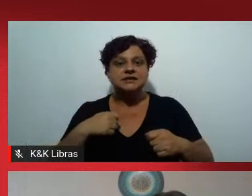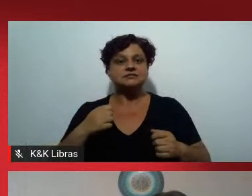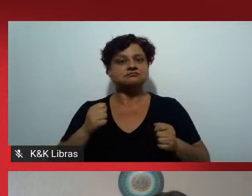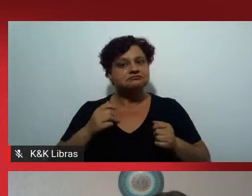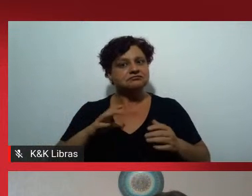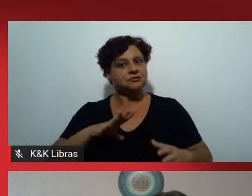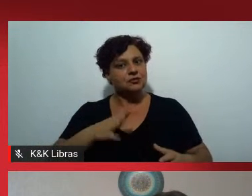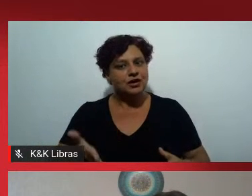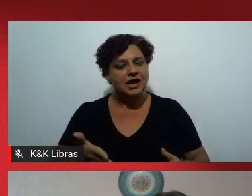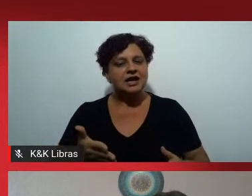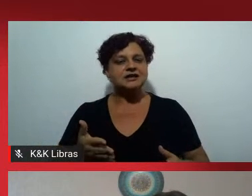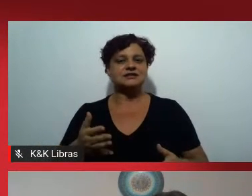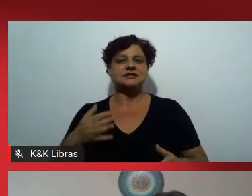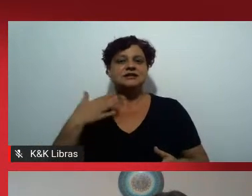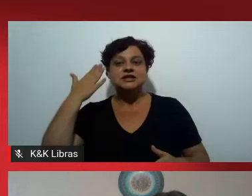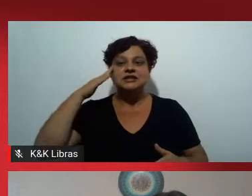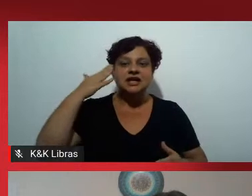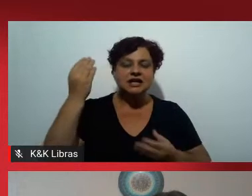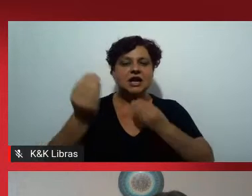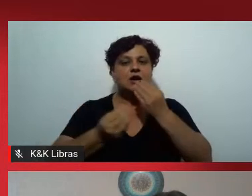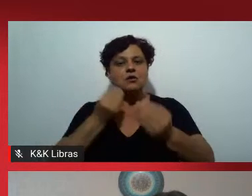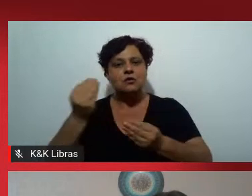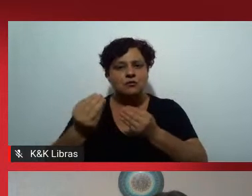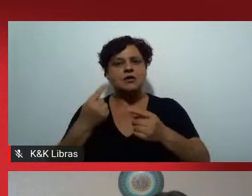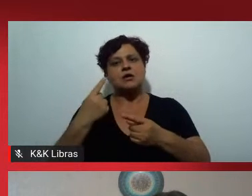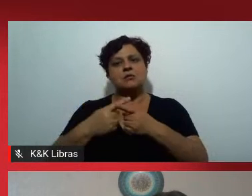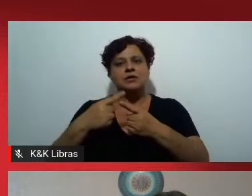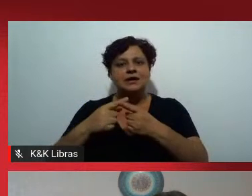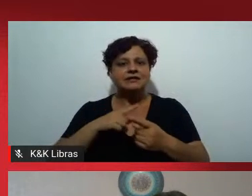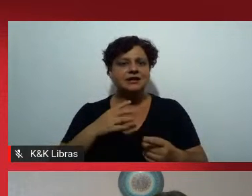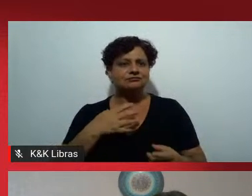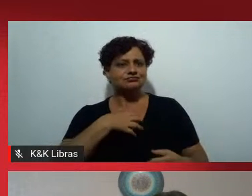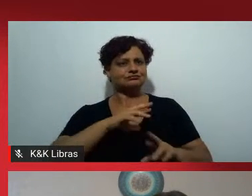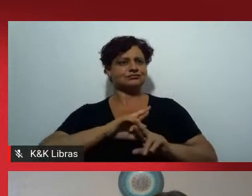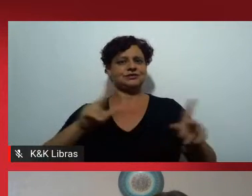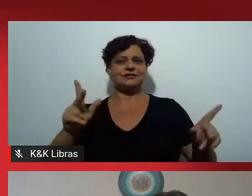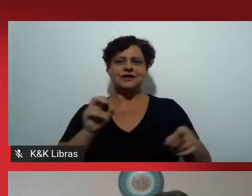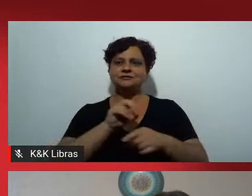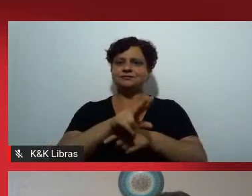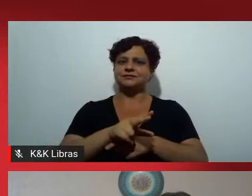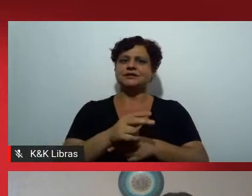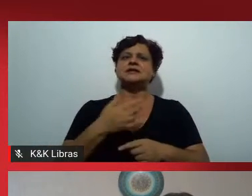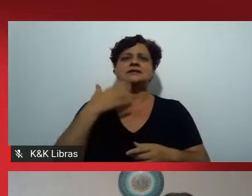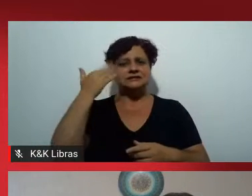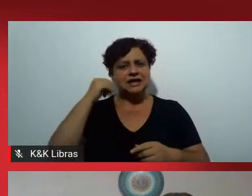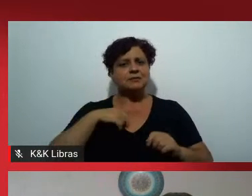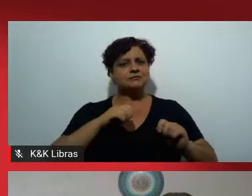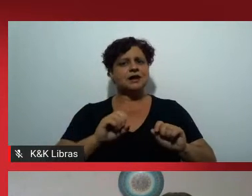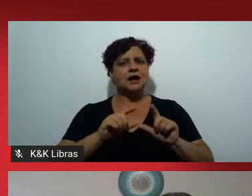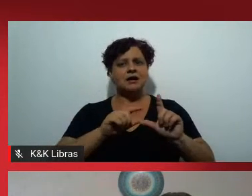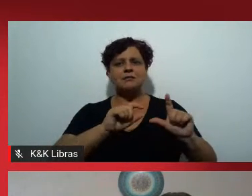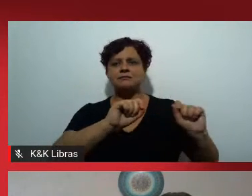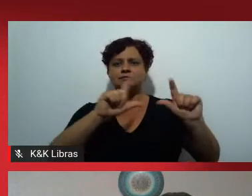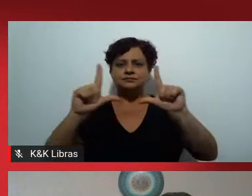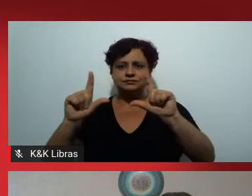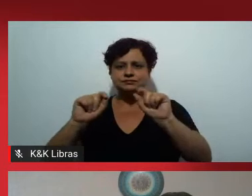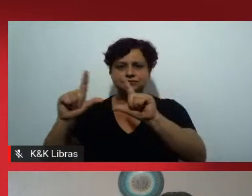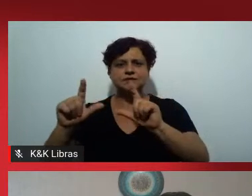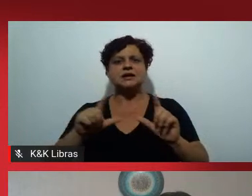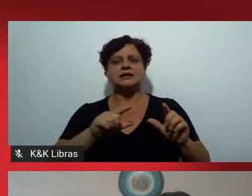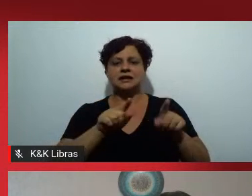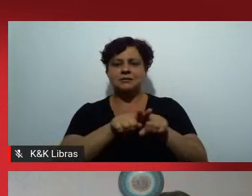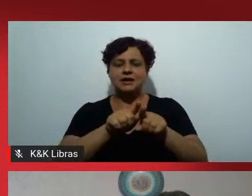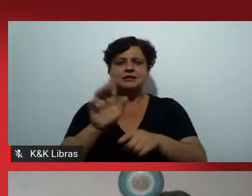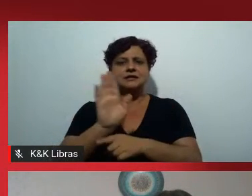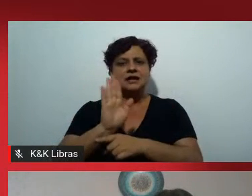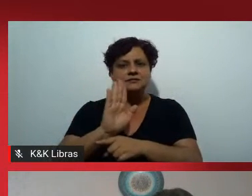in the media, because of things they might have heard, and they make assumptions about what they think people are capable of, what they think leaders look like, what they